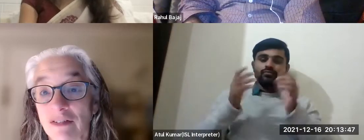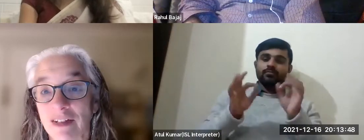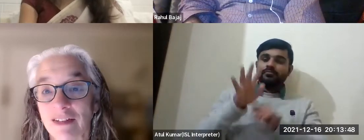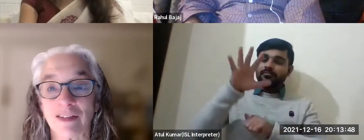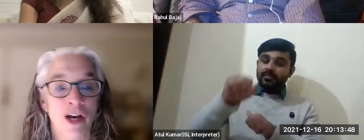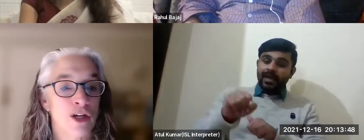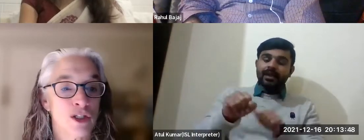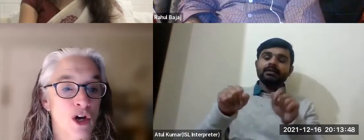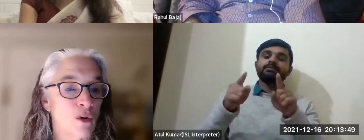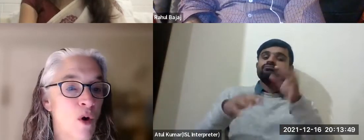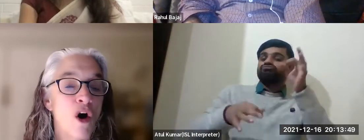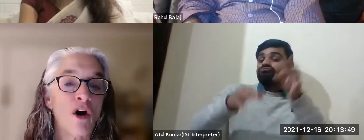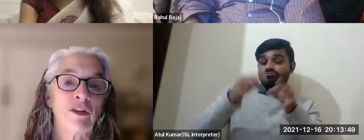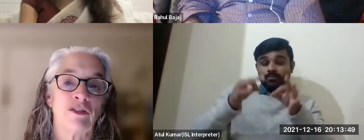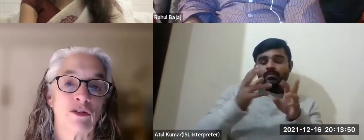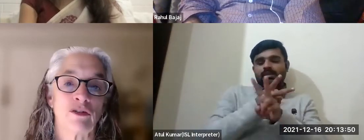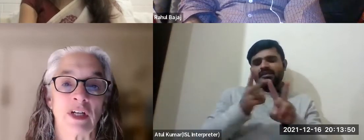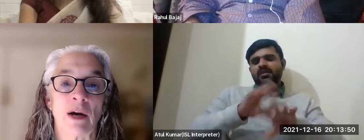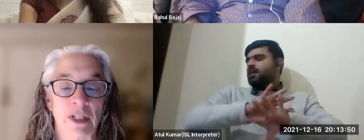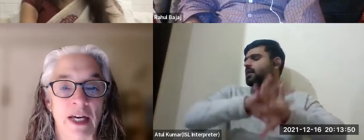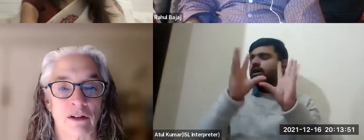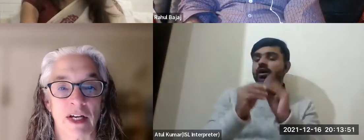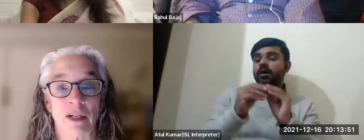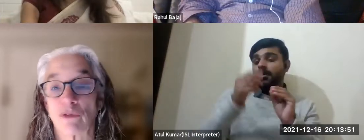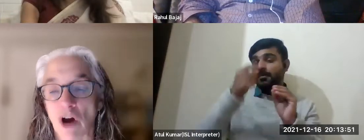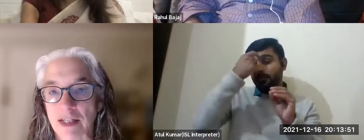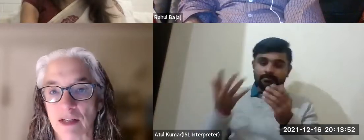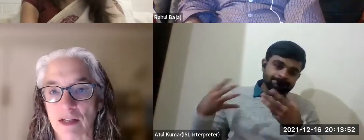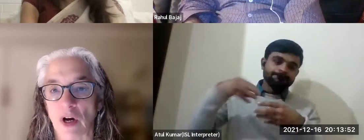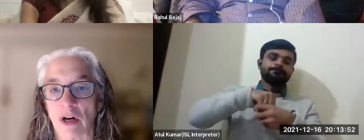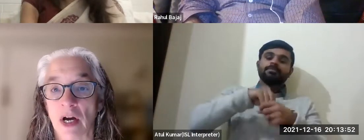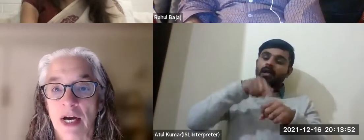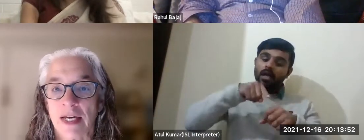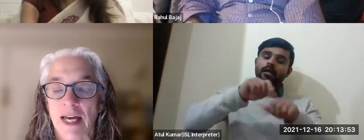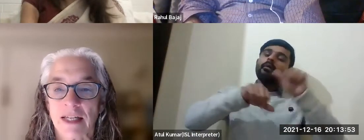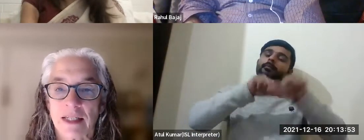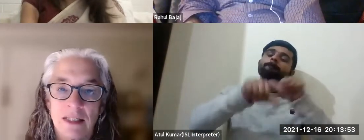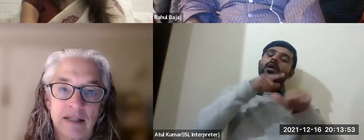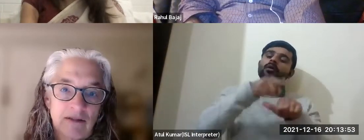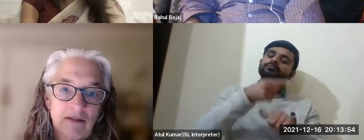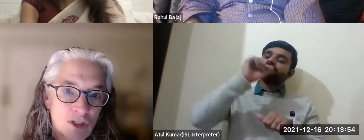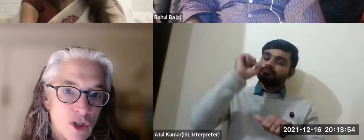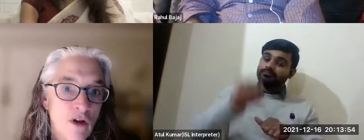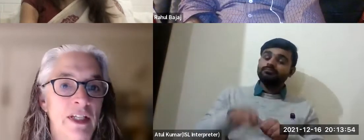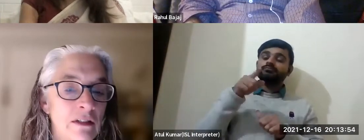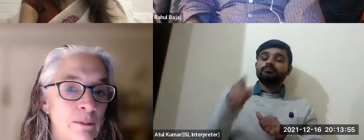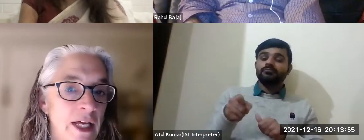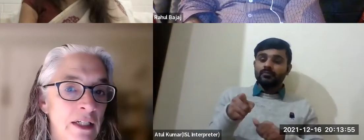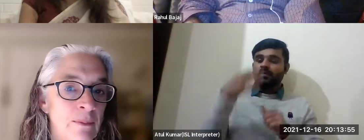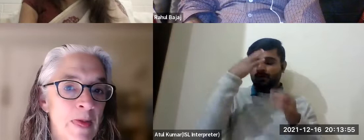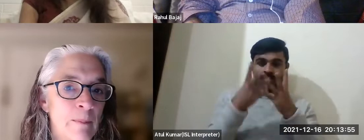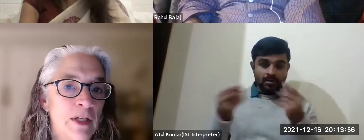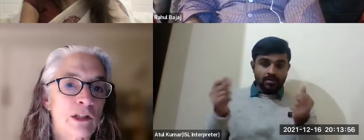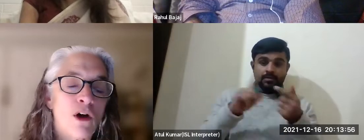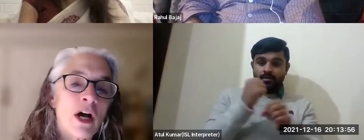to justice. So all these issues can come together in a process where, yes, it's to solve a legal